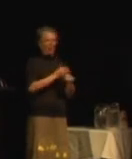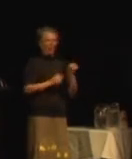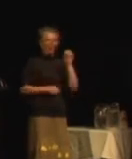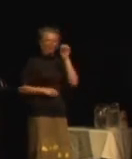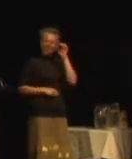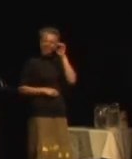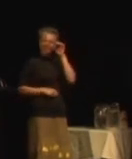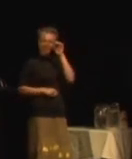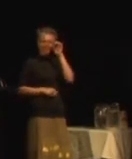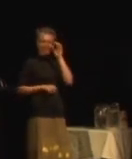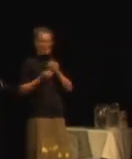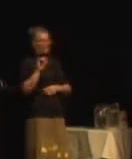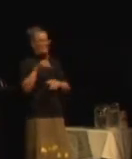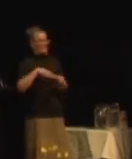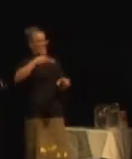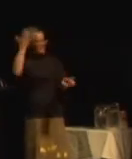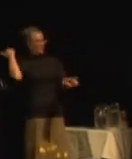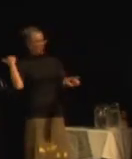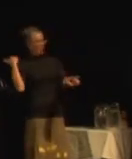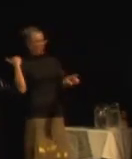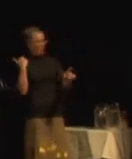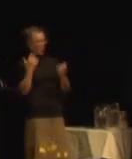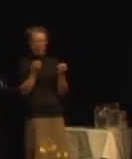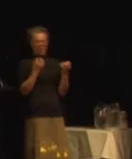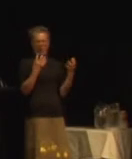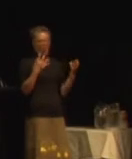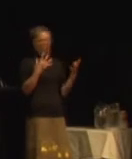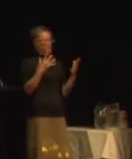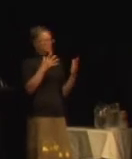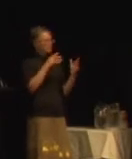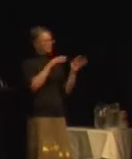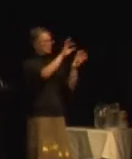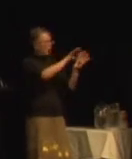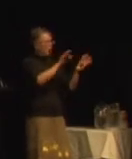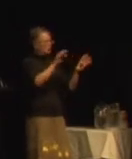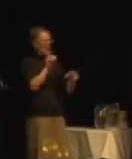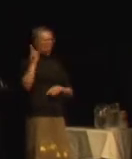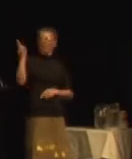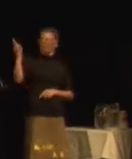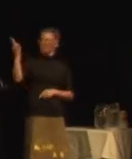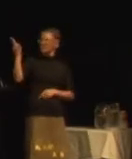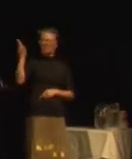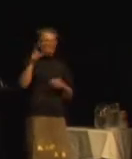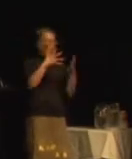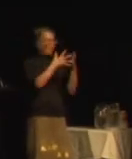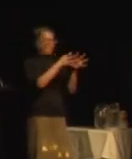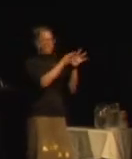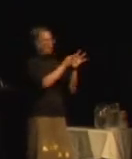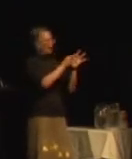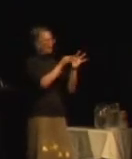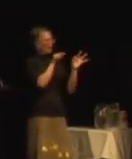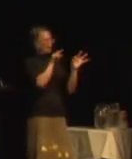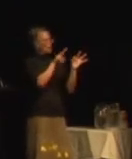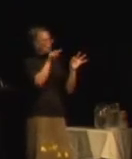10 years ago at the NDF, there were a lot of hopeful diagrams like this one, and we talked about Web 2.0 a lot. The internet was